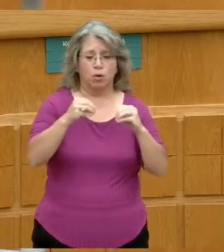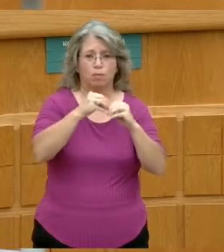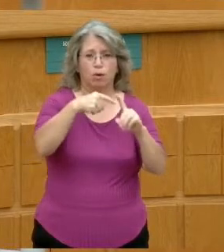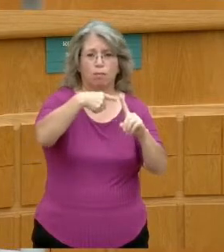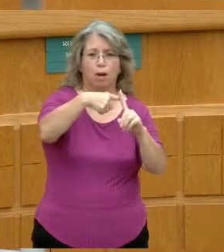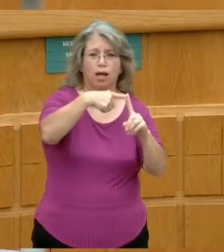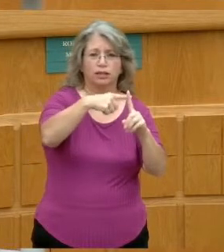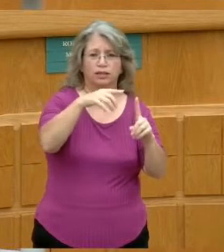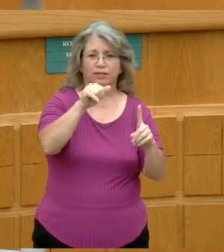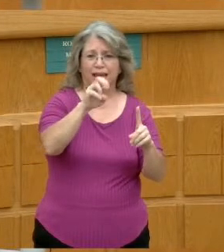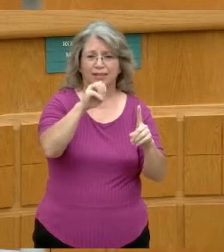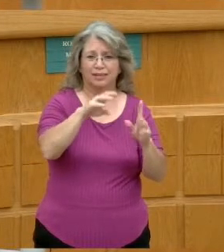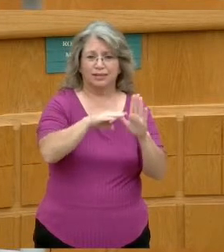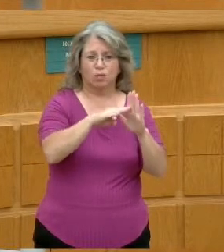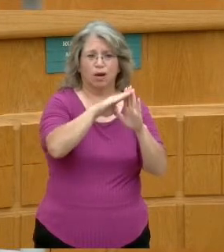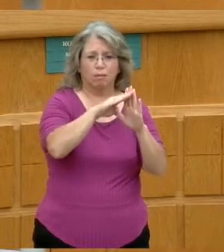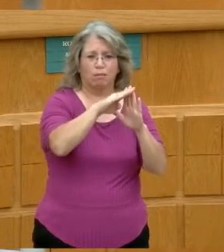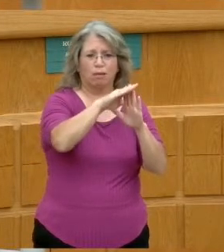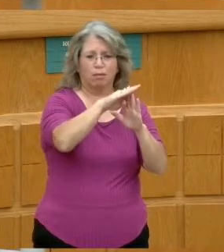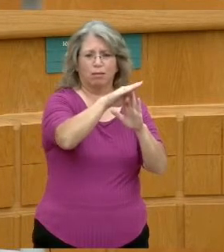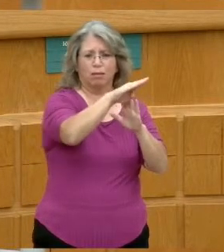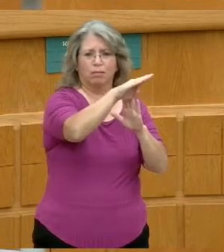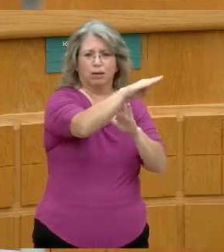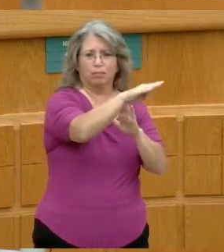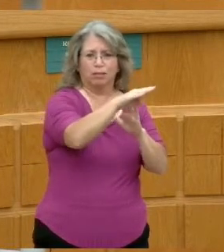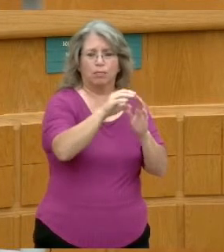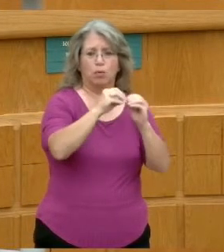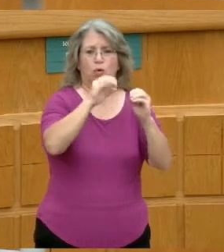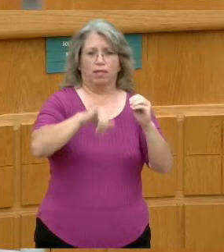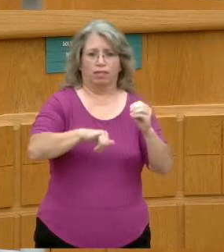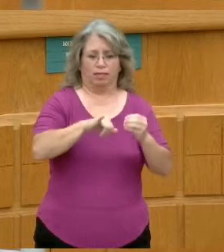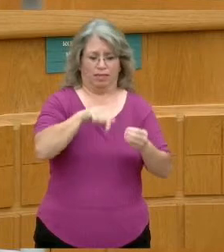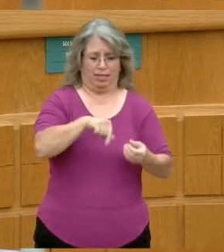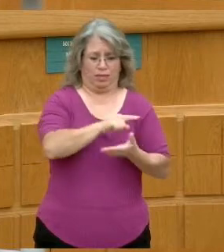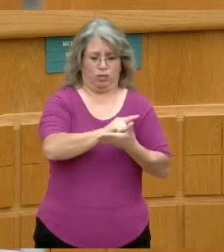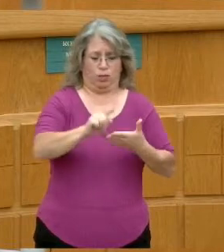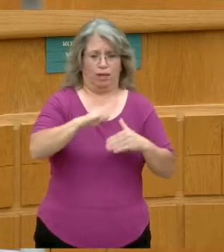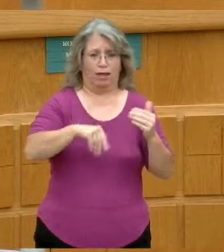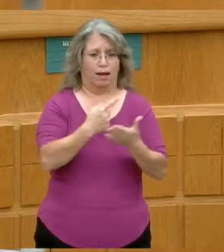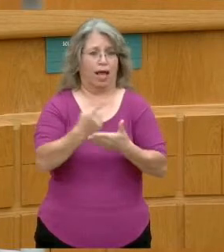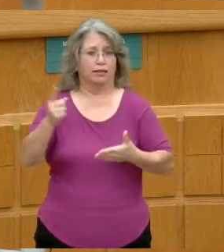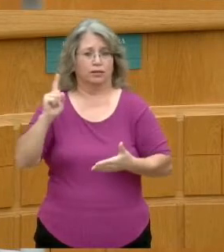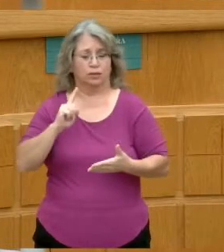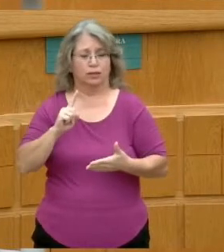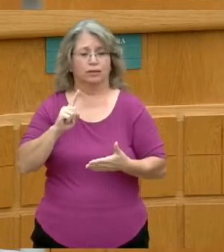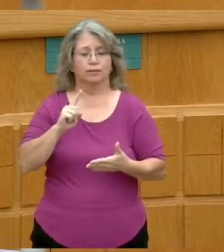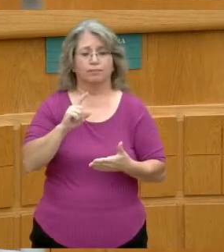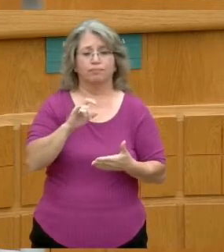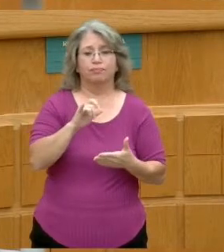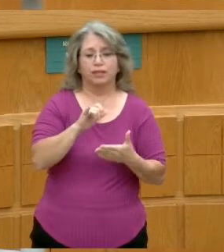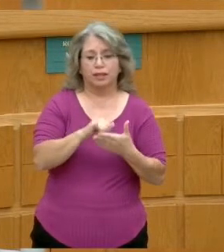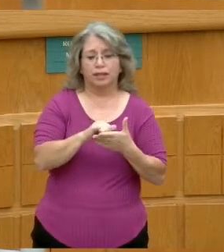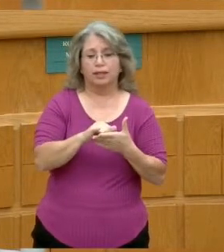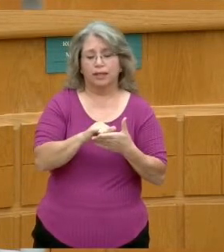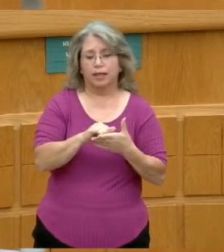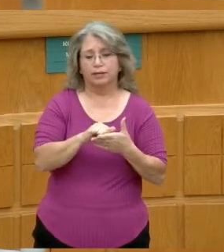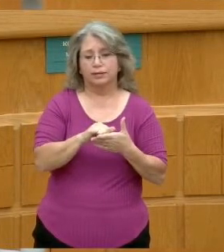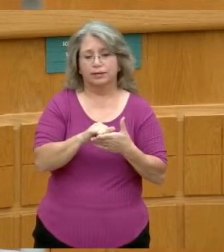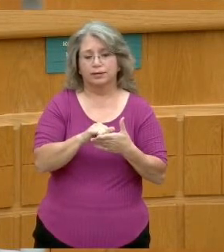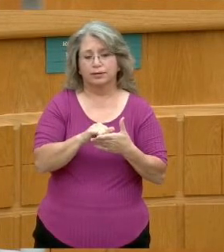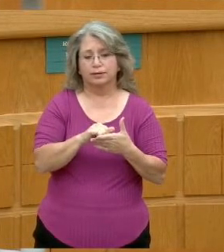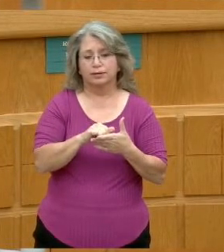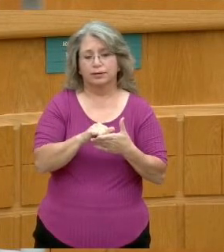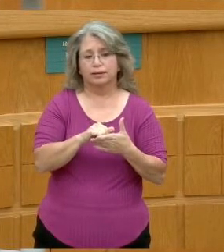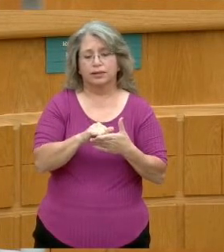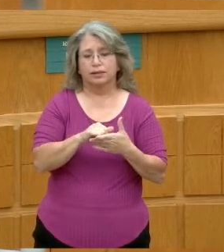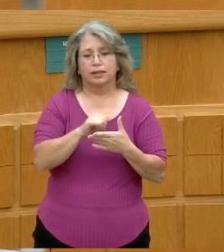a 7-day tracking trajectory this week than we did last week. And it's not in total because we're doing